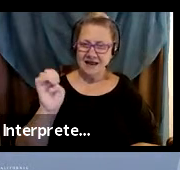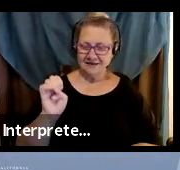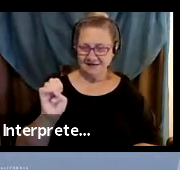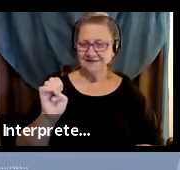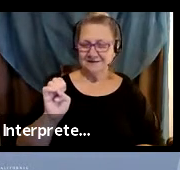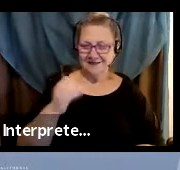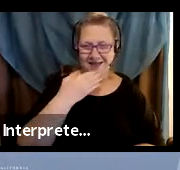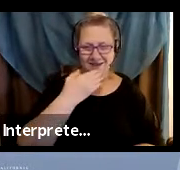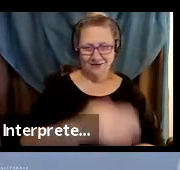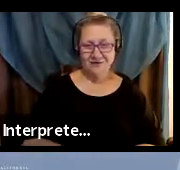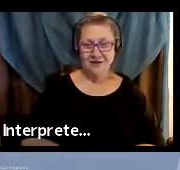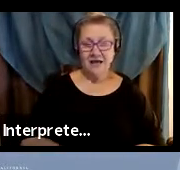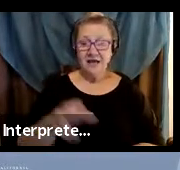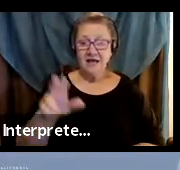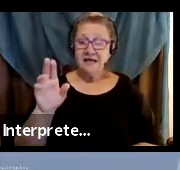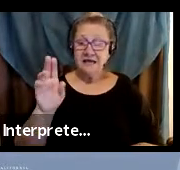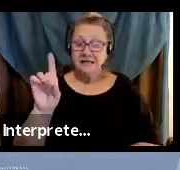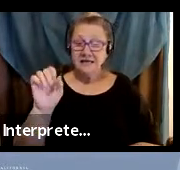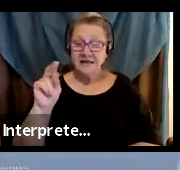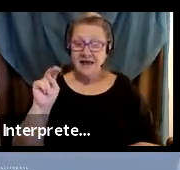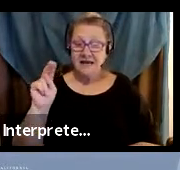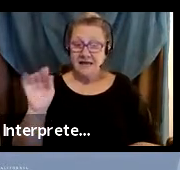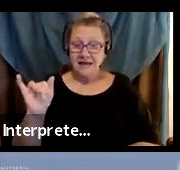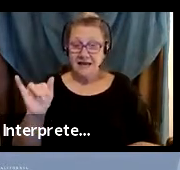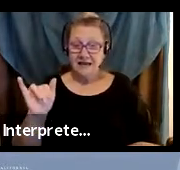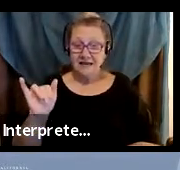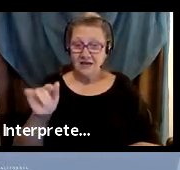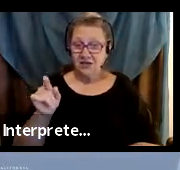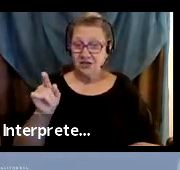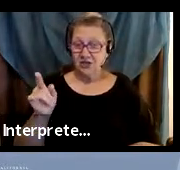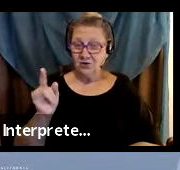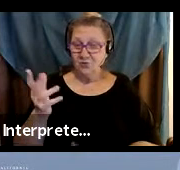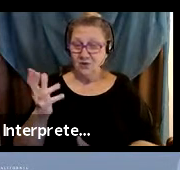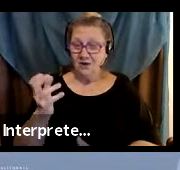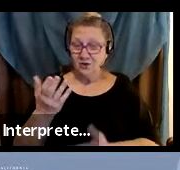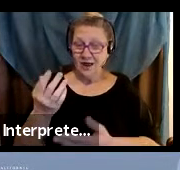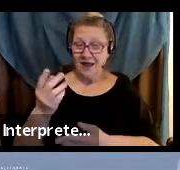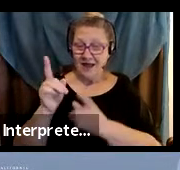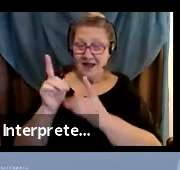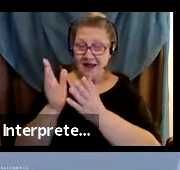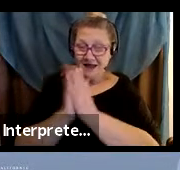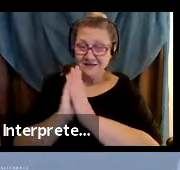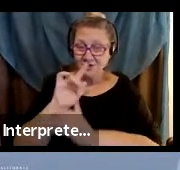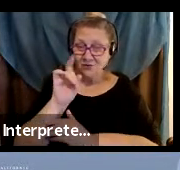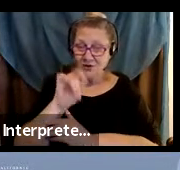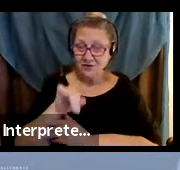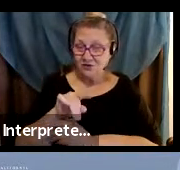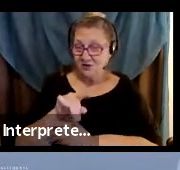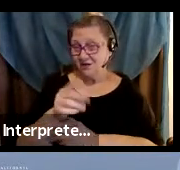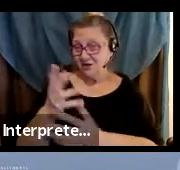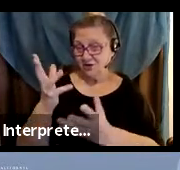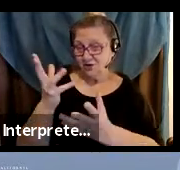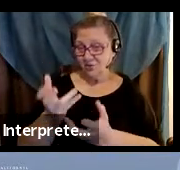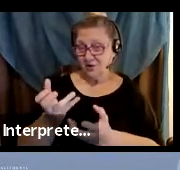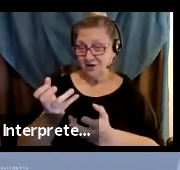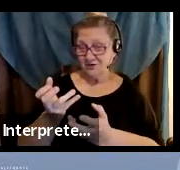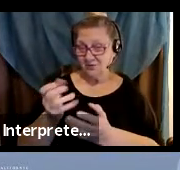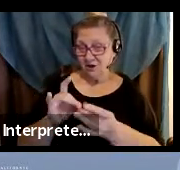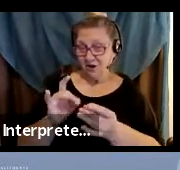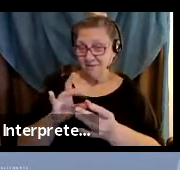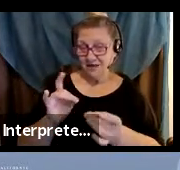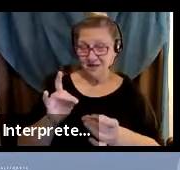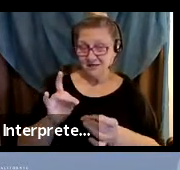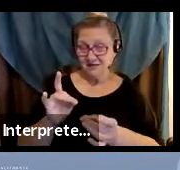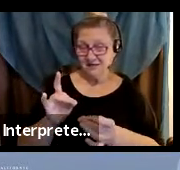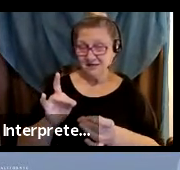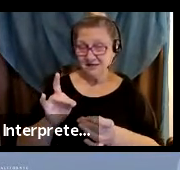with you because you had wanted to ask a question earlier. So Denny Chan, would you like to still make a comment? And then we'll